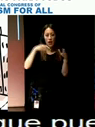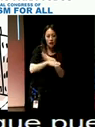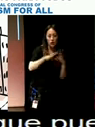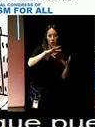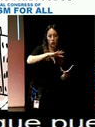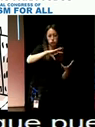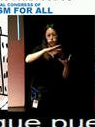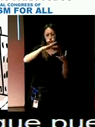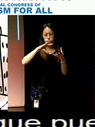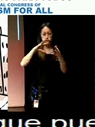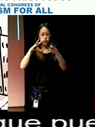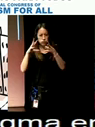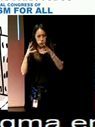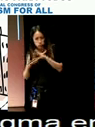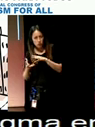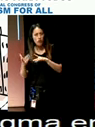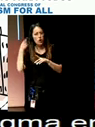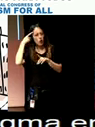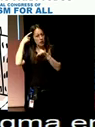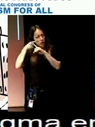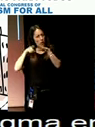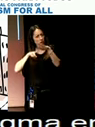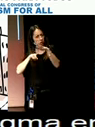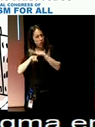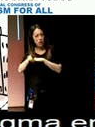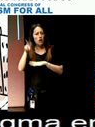for the development of tourism based on quality,